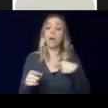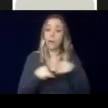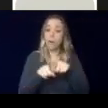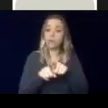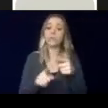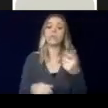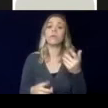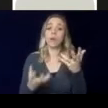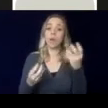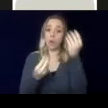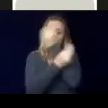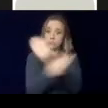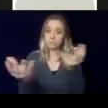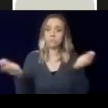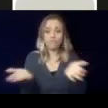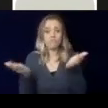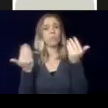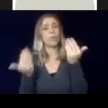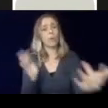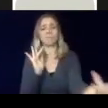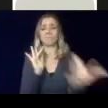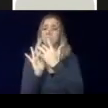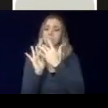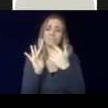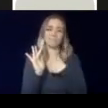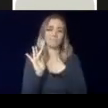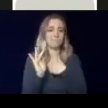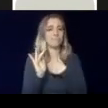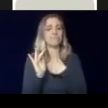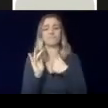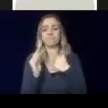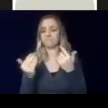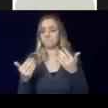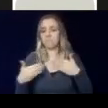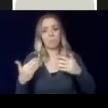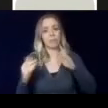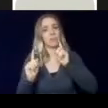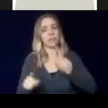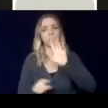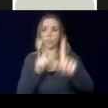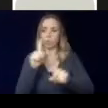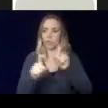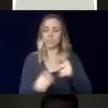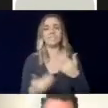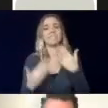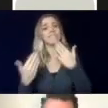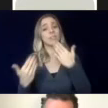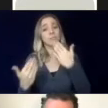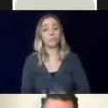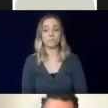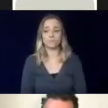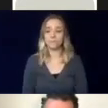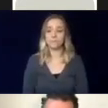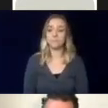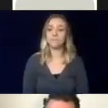encourage people, feel free to reach out to me and I'm happy to answer any questions. Thank you.